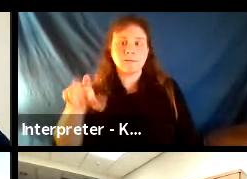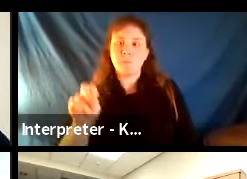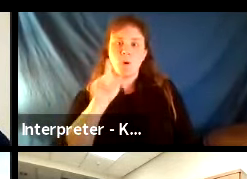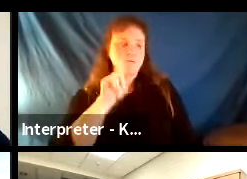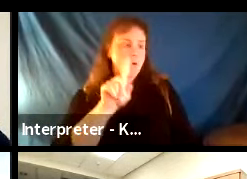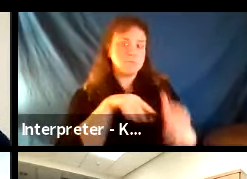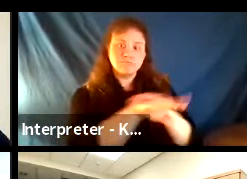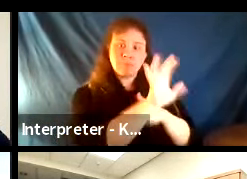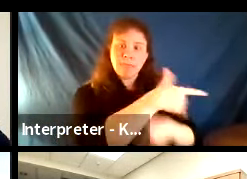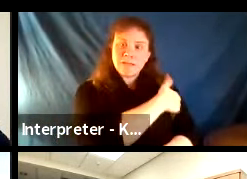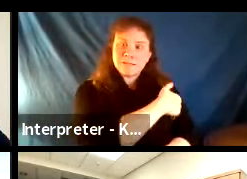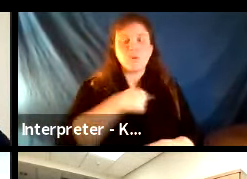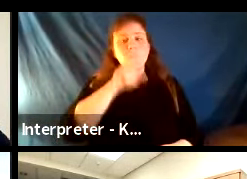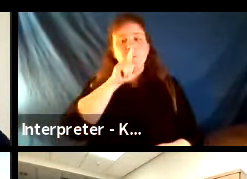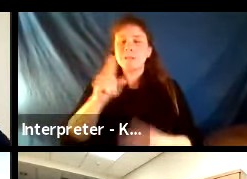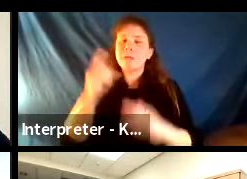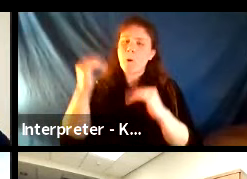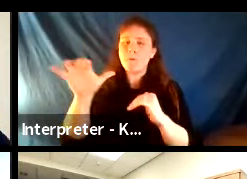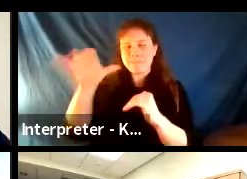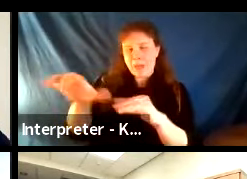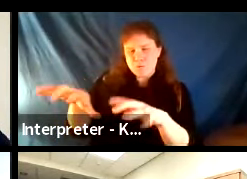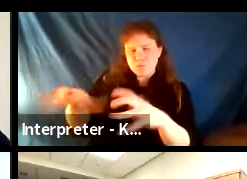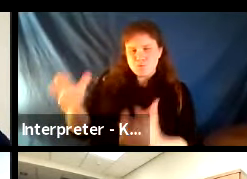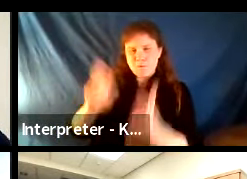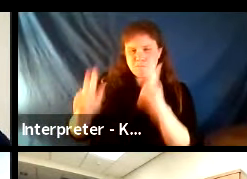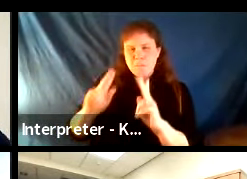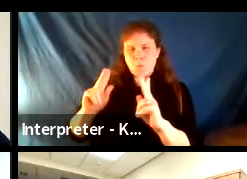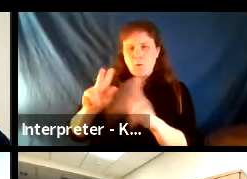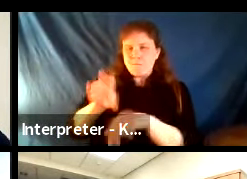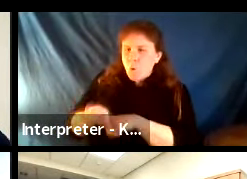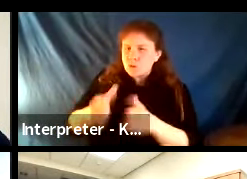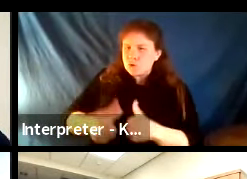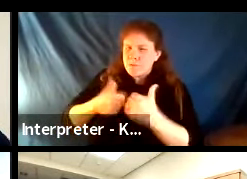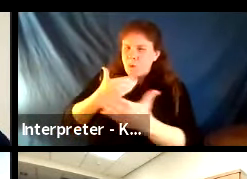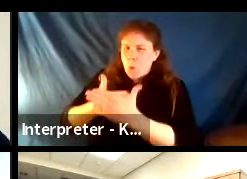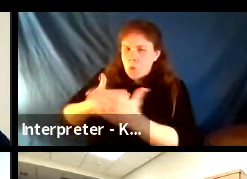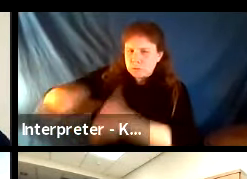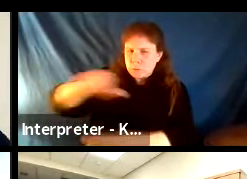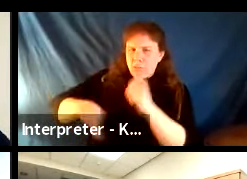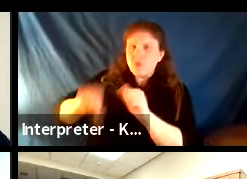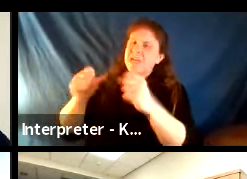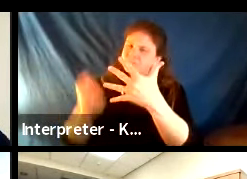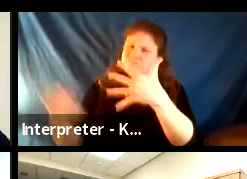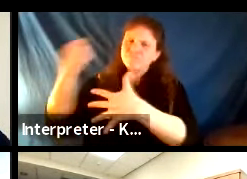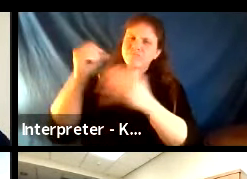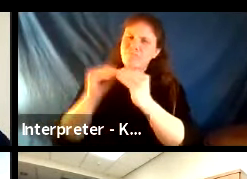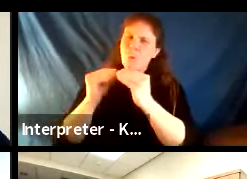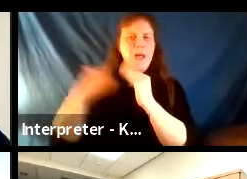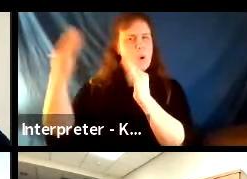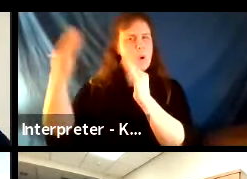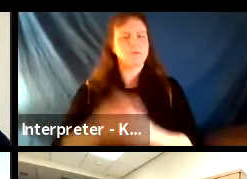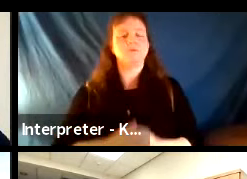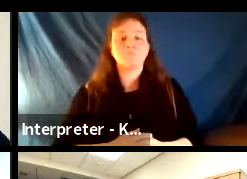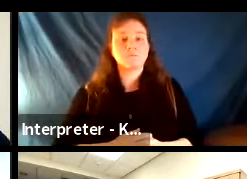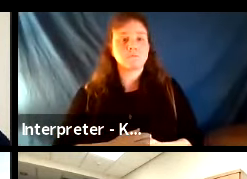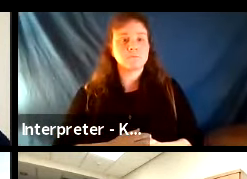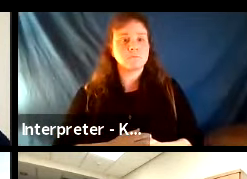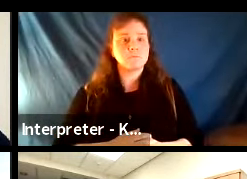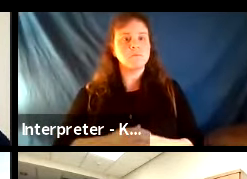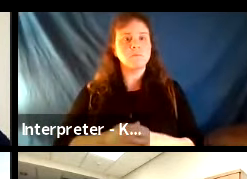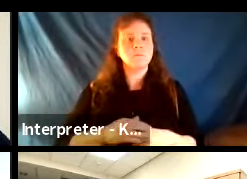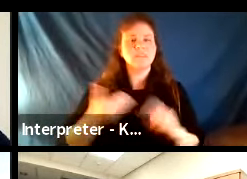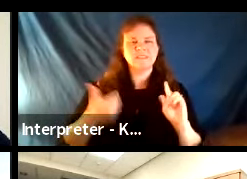more priority and emphasis on that population. Thank you, Karen. Tomas, could you comment